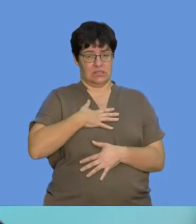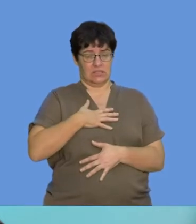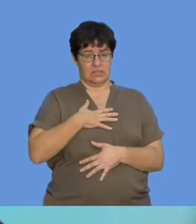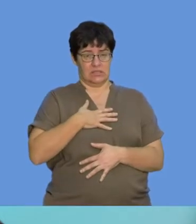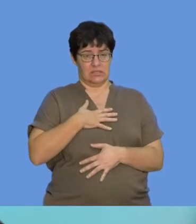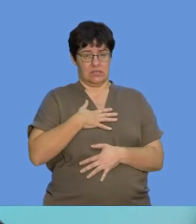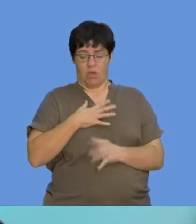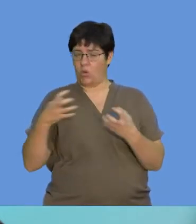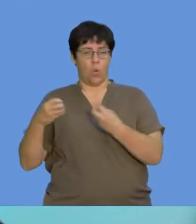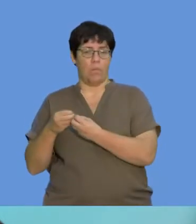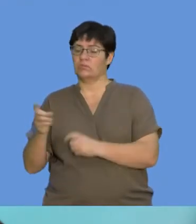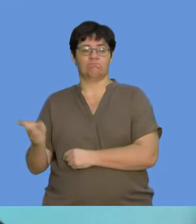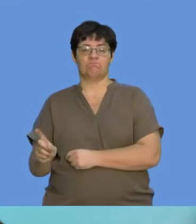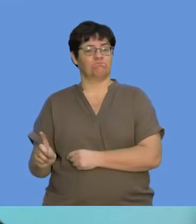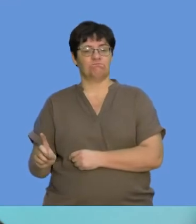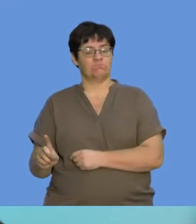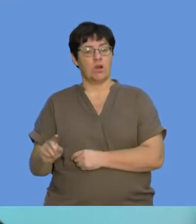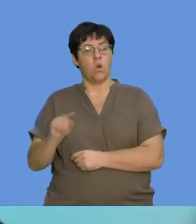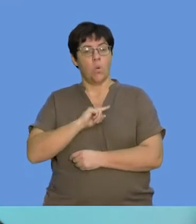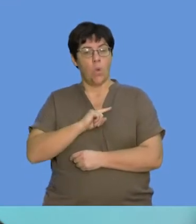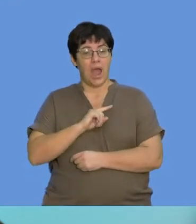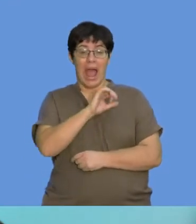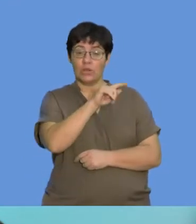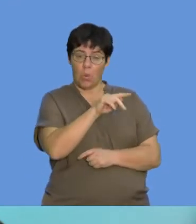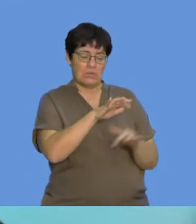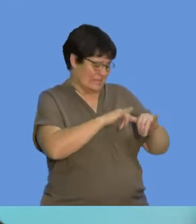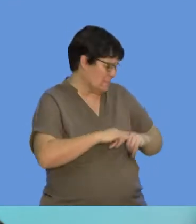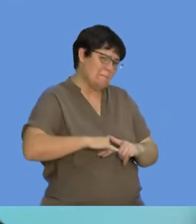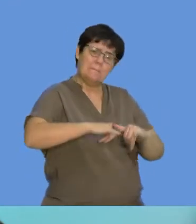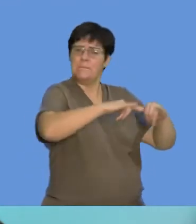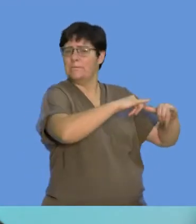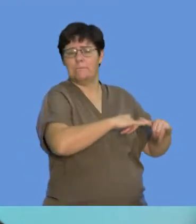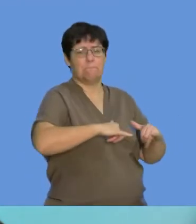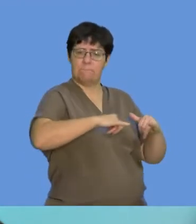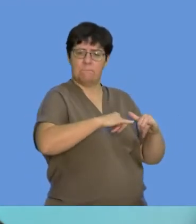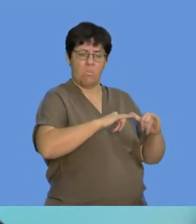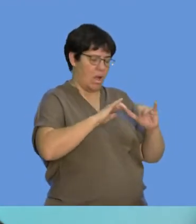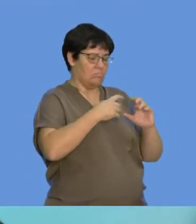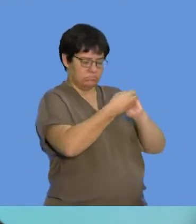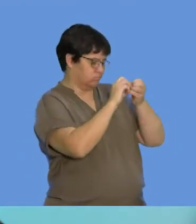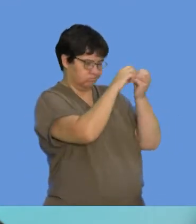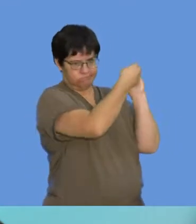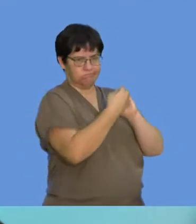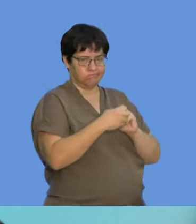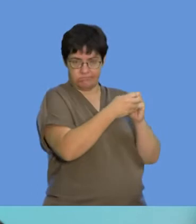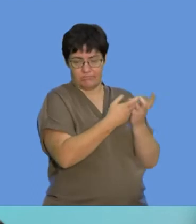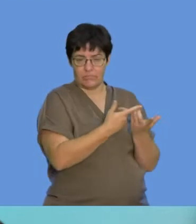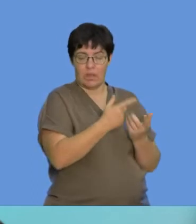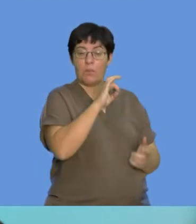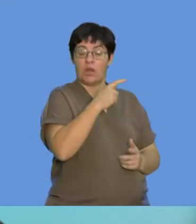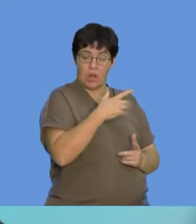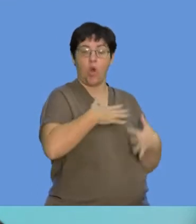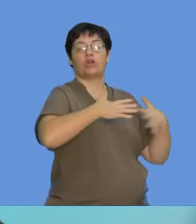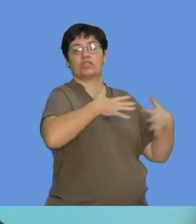oxygen is not a compound. Why? Because these are atoms of the same element that are bonded to each other. It is a